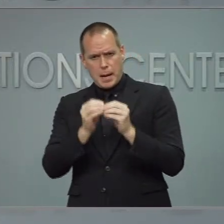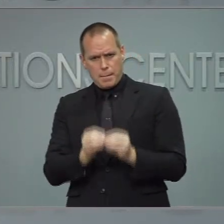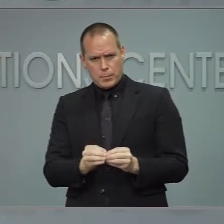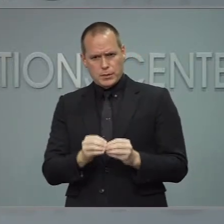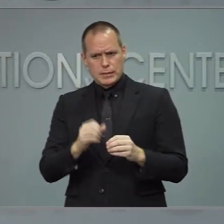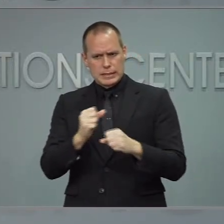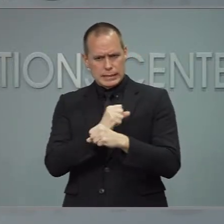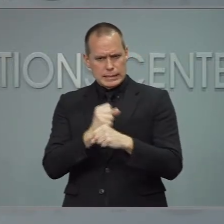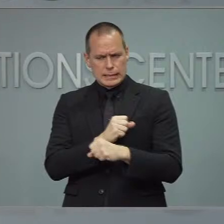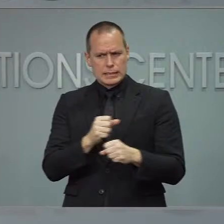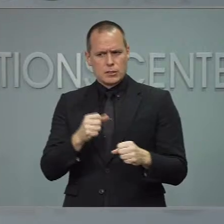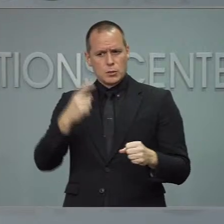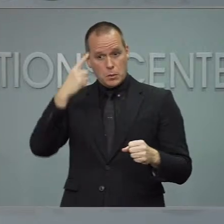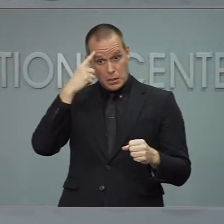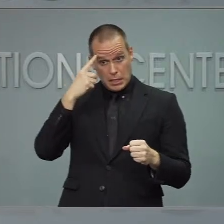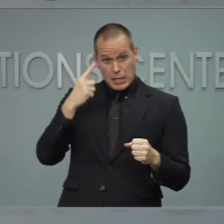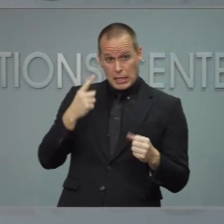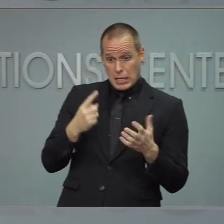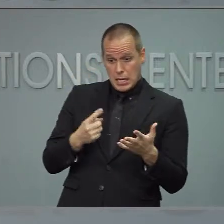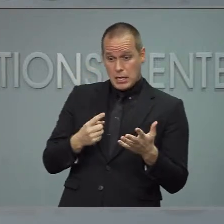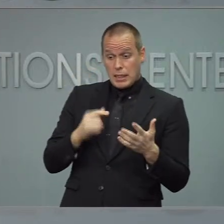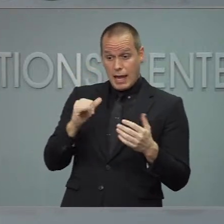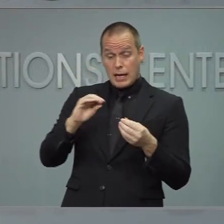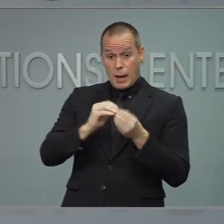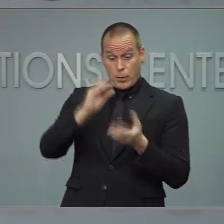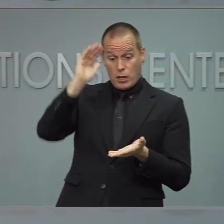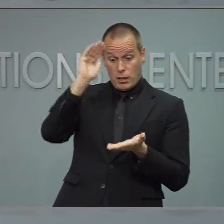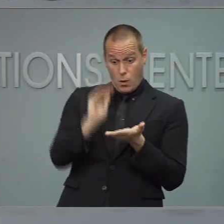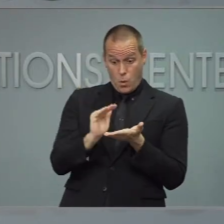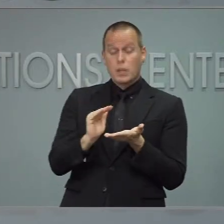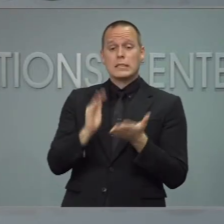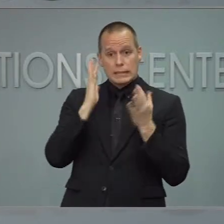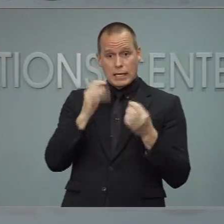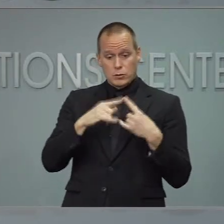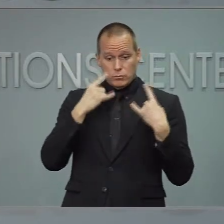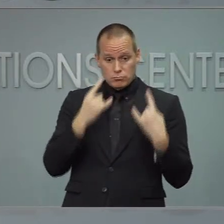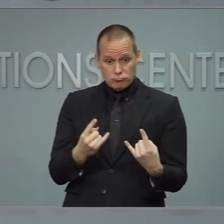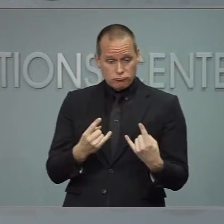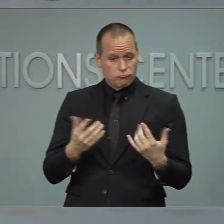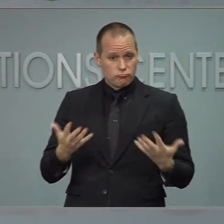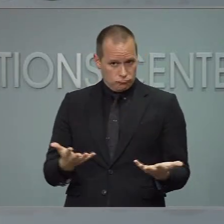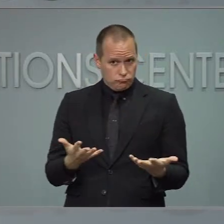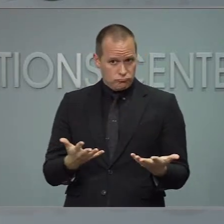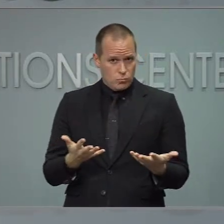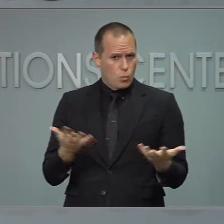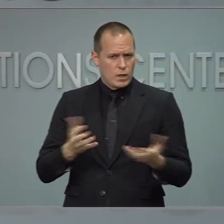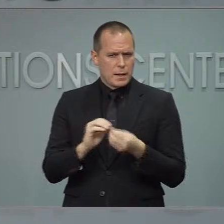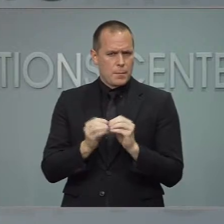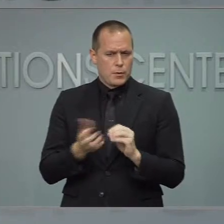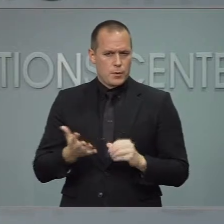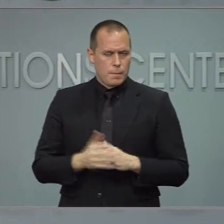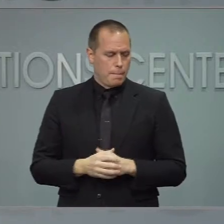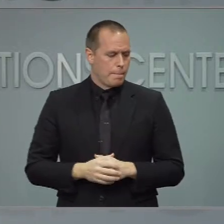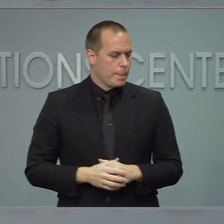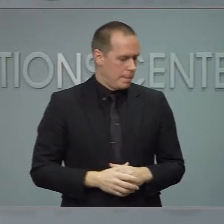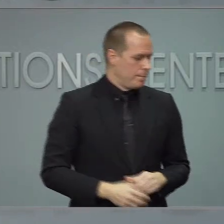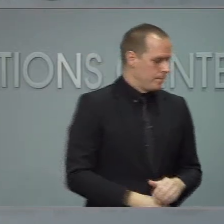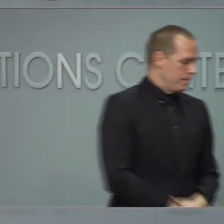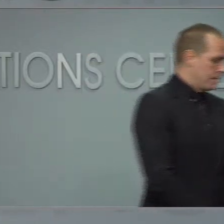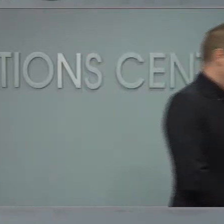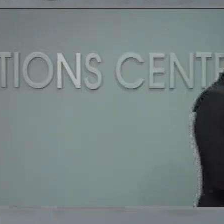And what do you think of our neighboring states doing so? We're going to listen to health officials, and health officials across the